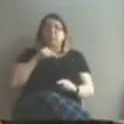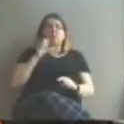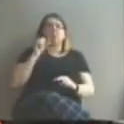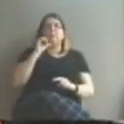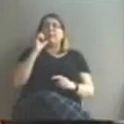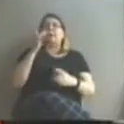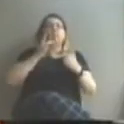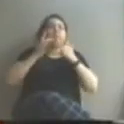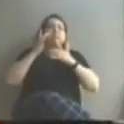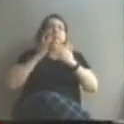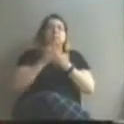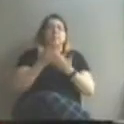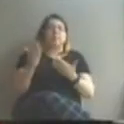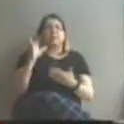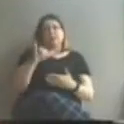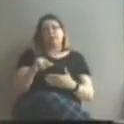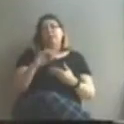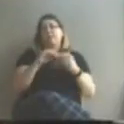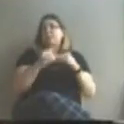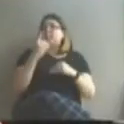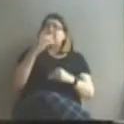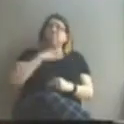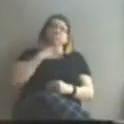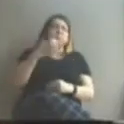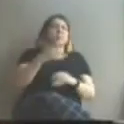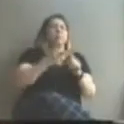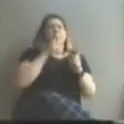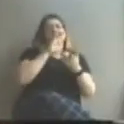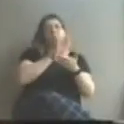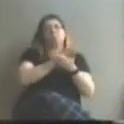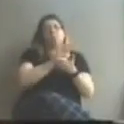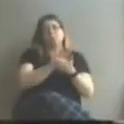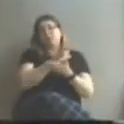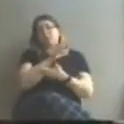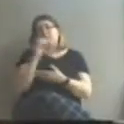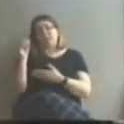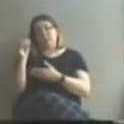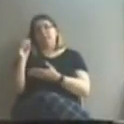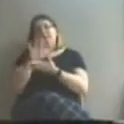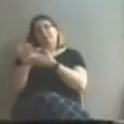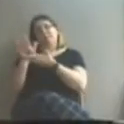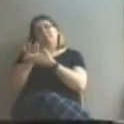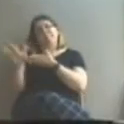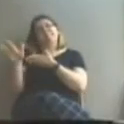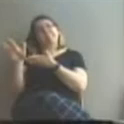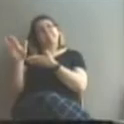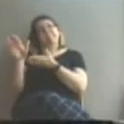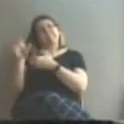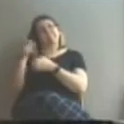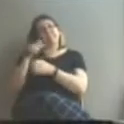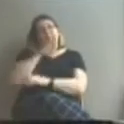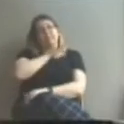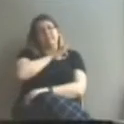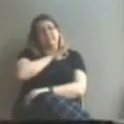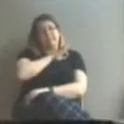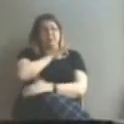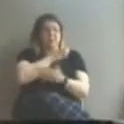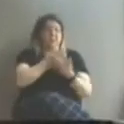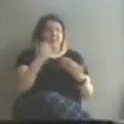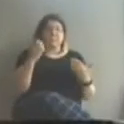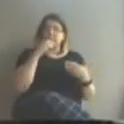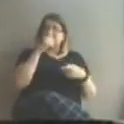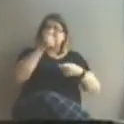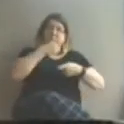of supplies. That's one of the number one complaints we get from schools, as well as our custodial staff. And also, our equipment hasn't